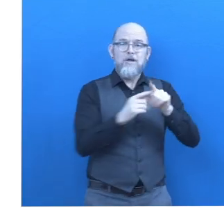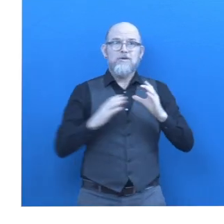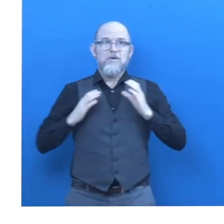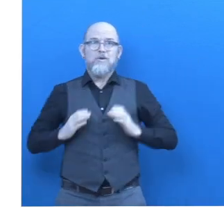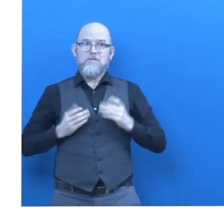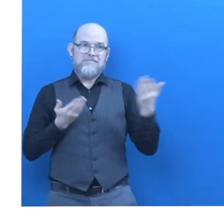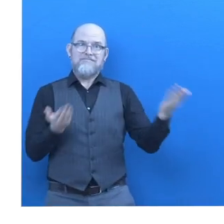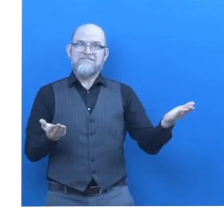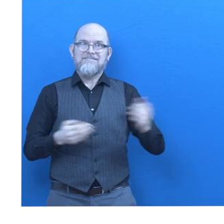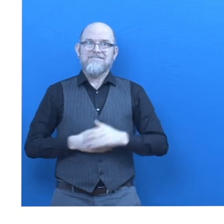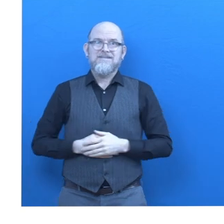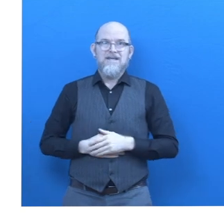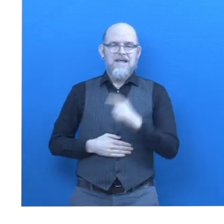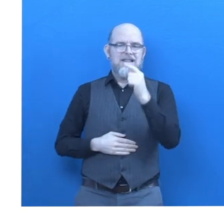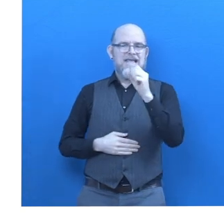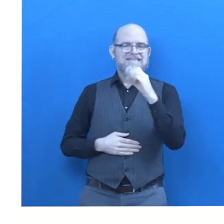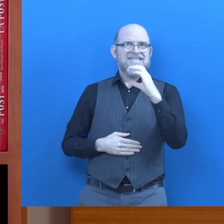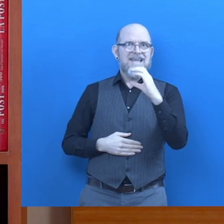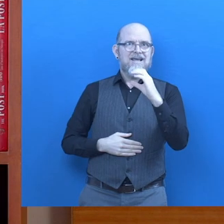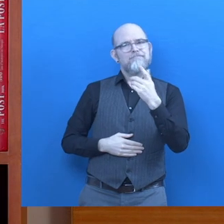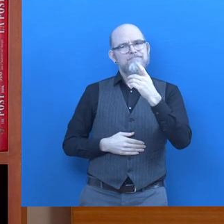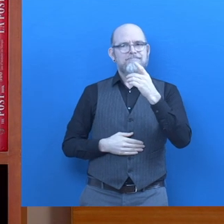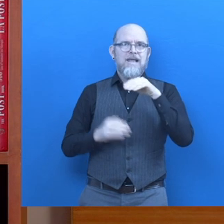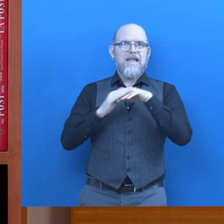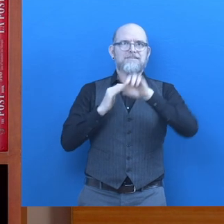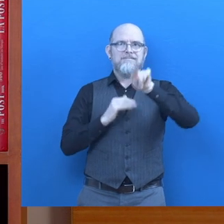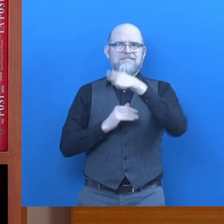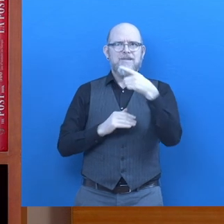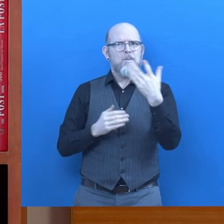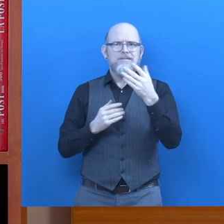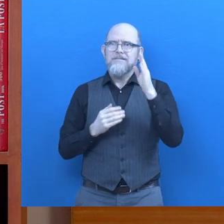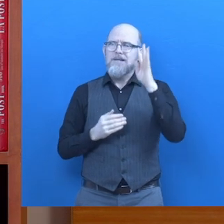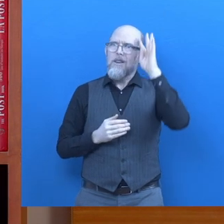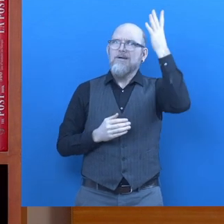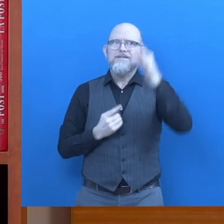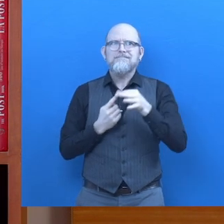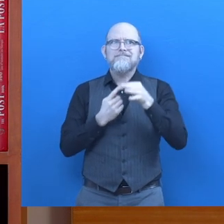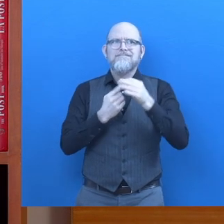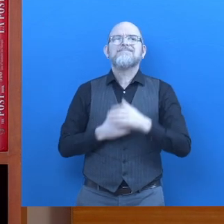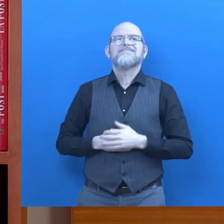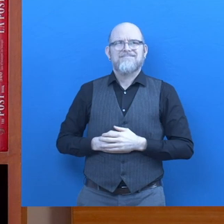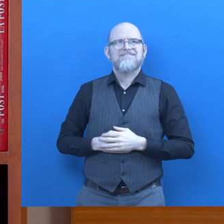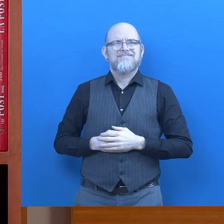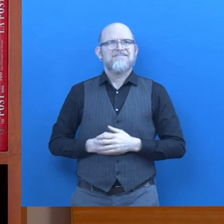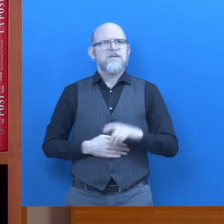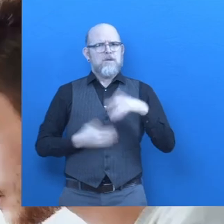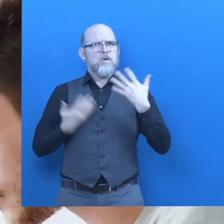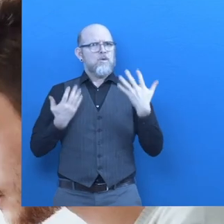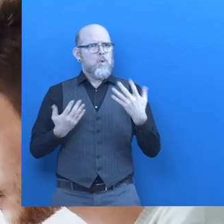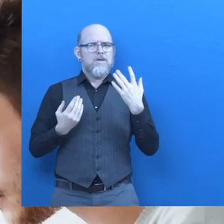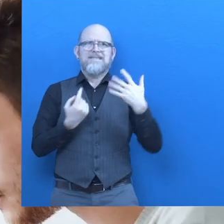tcs access infinity the trigger was that this content ecosystem today